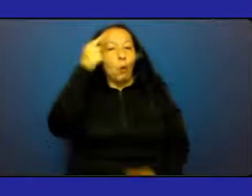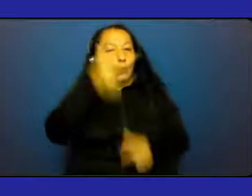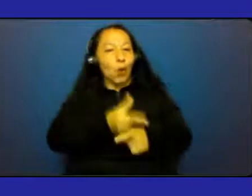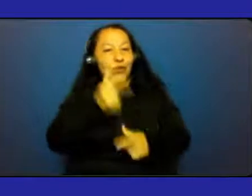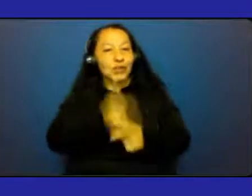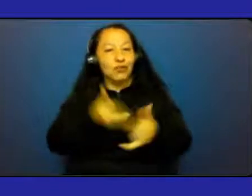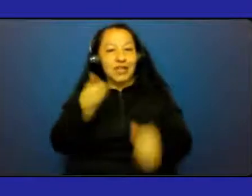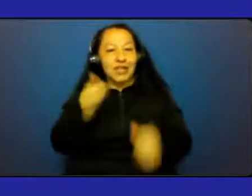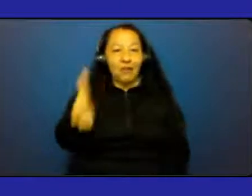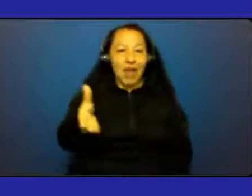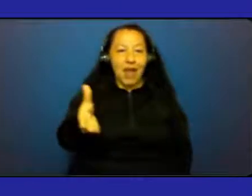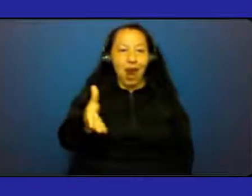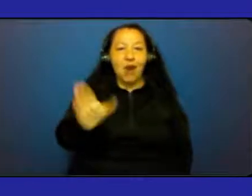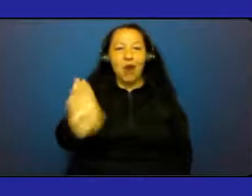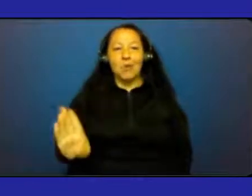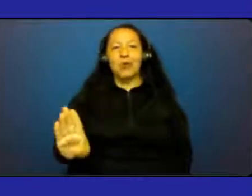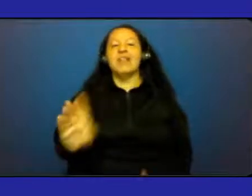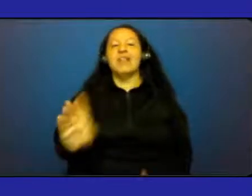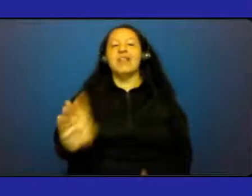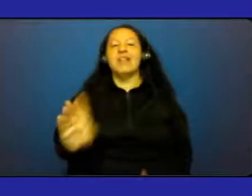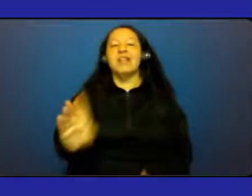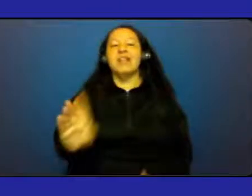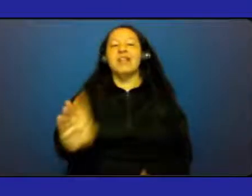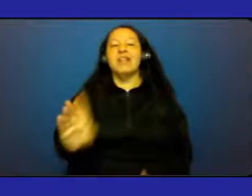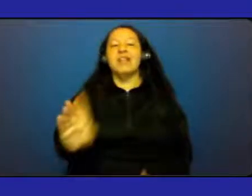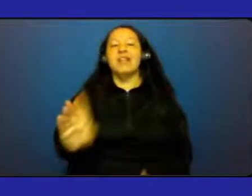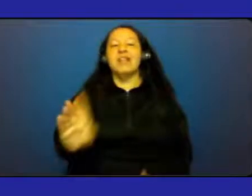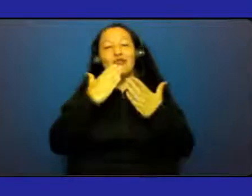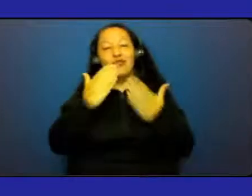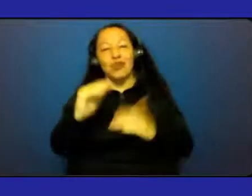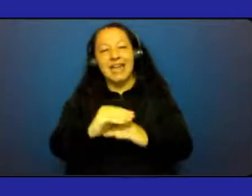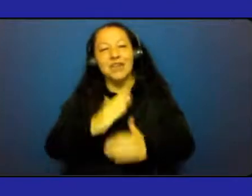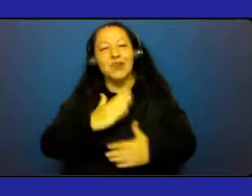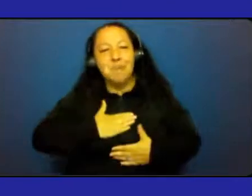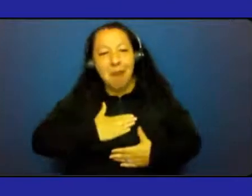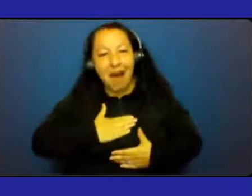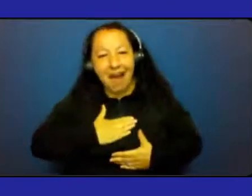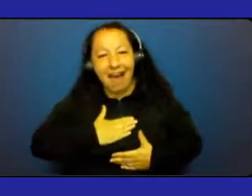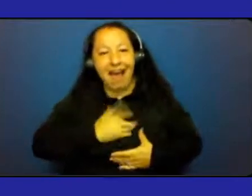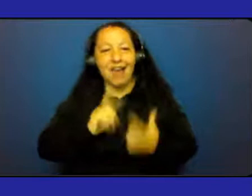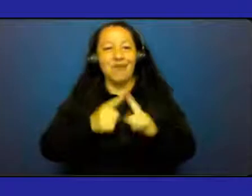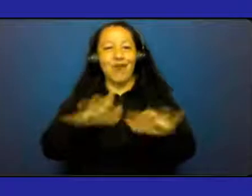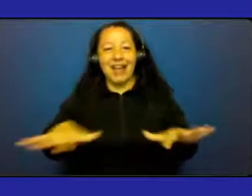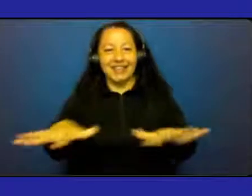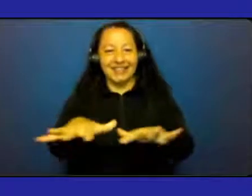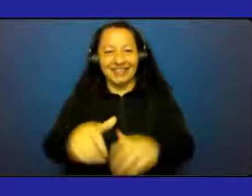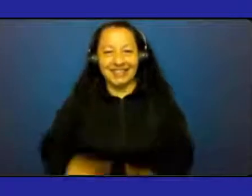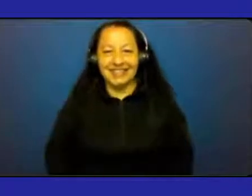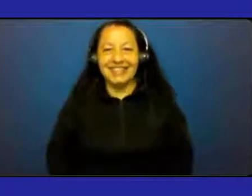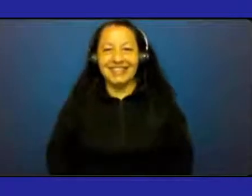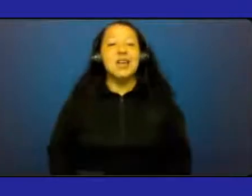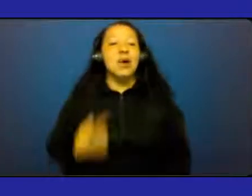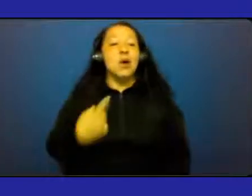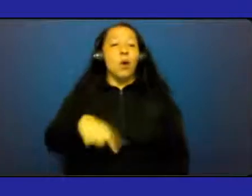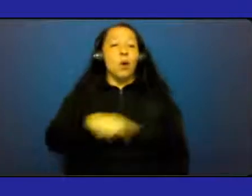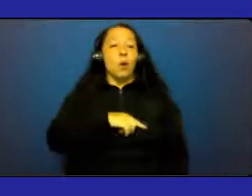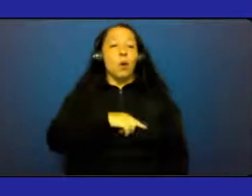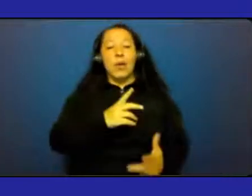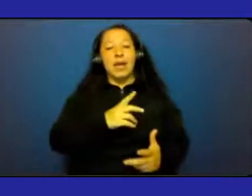Brooklyn, so a very special good evening to my Brooklyn friends. We marked the